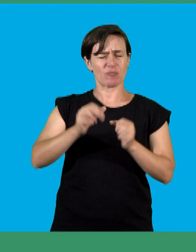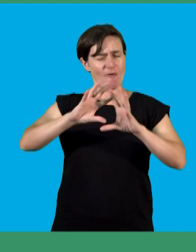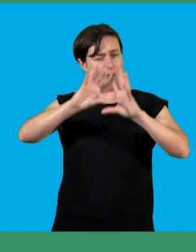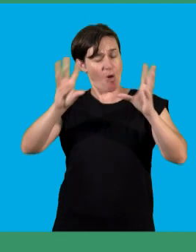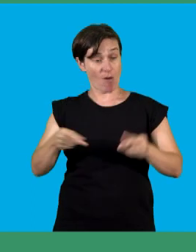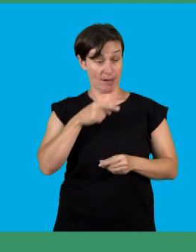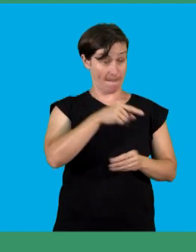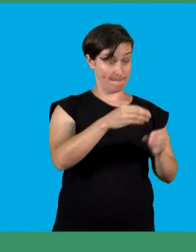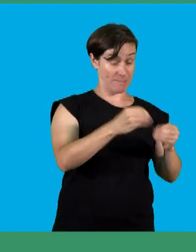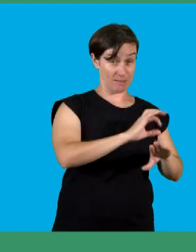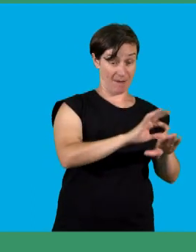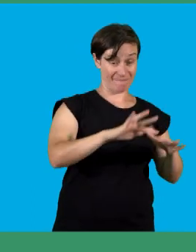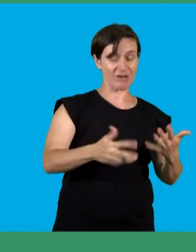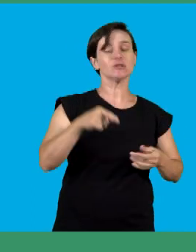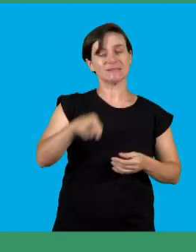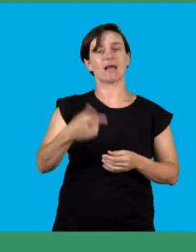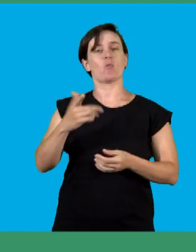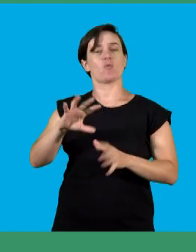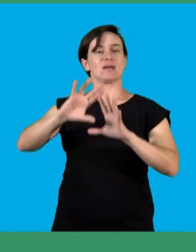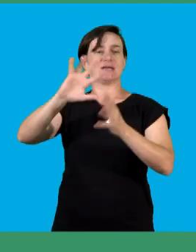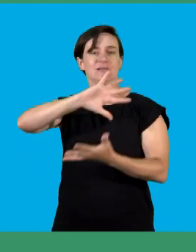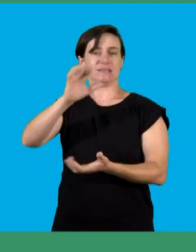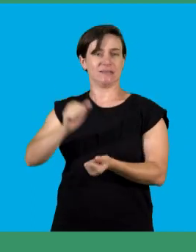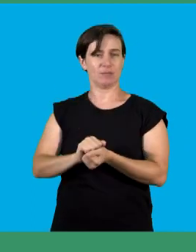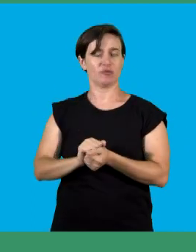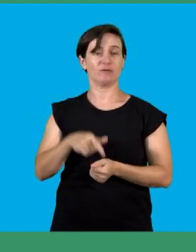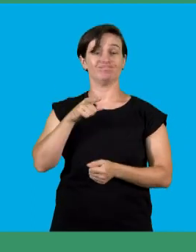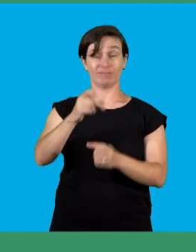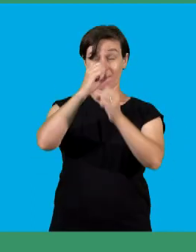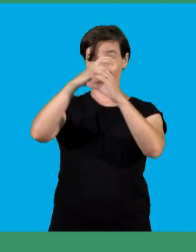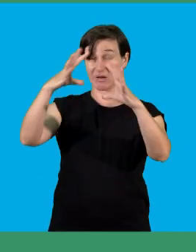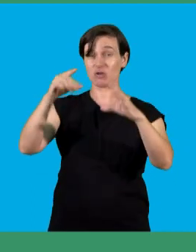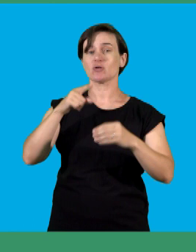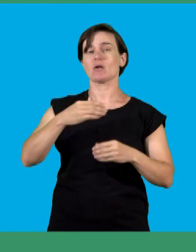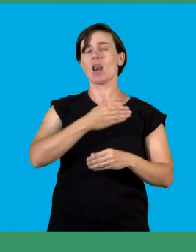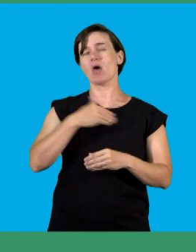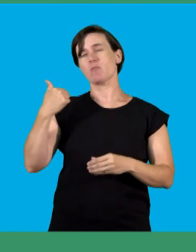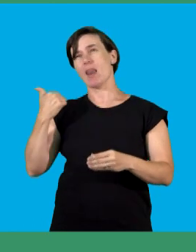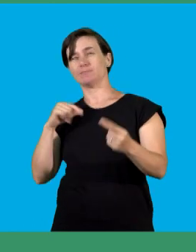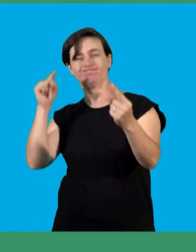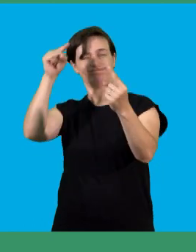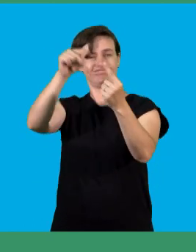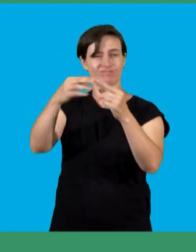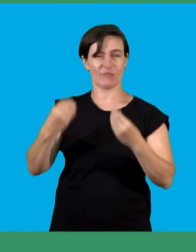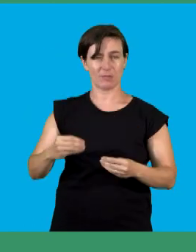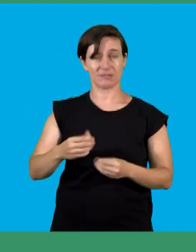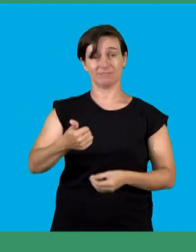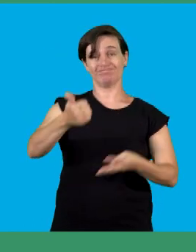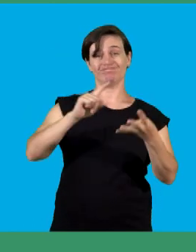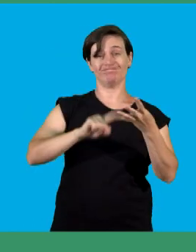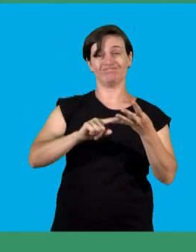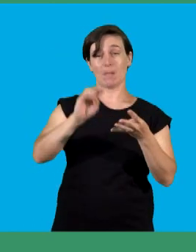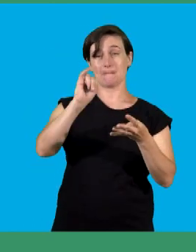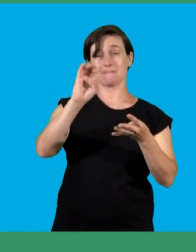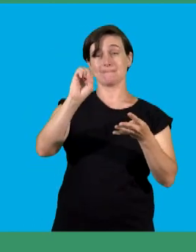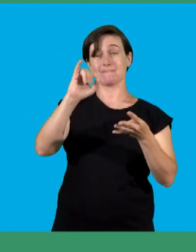plan. Vision is a long-term future goal of the business. Mission statement, the activities the business will do in